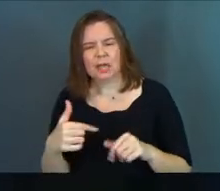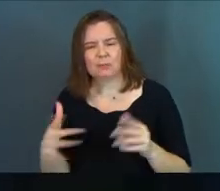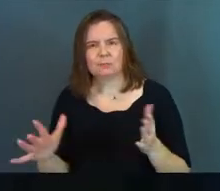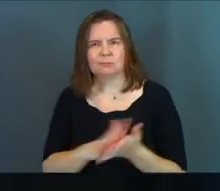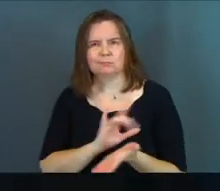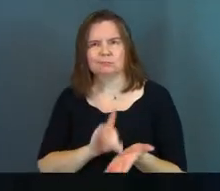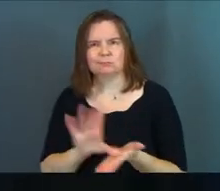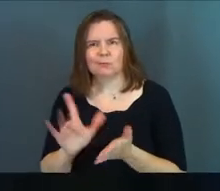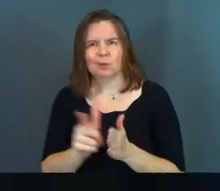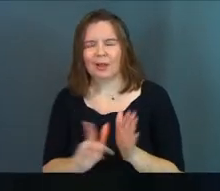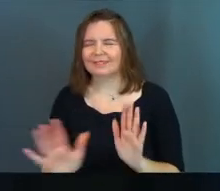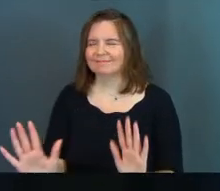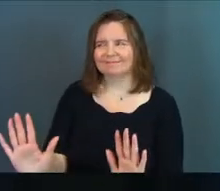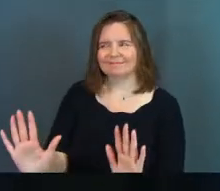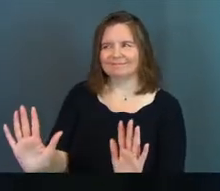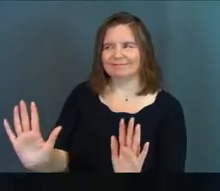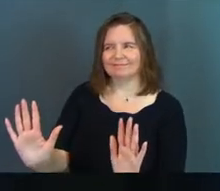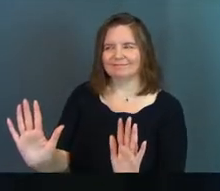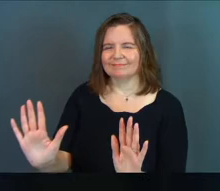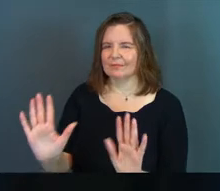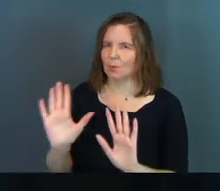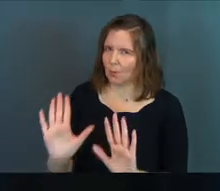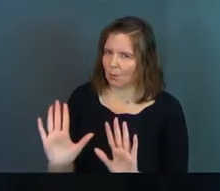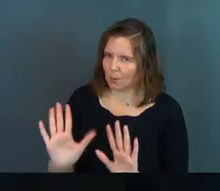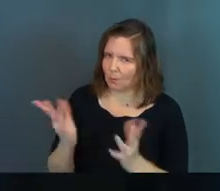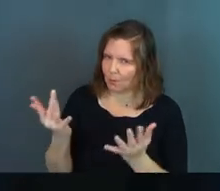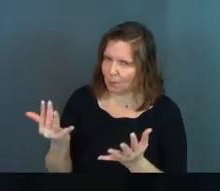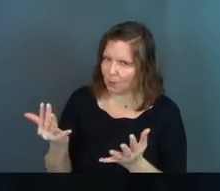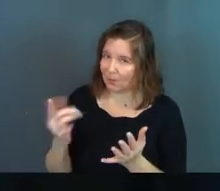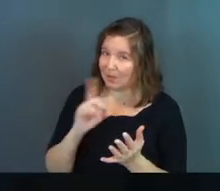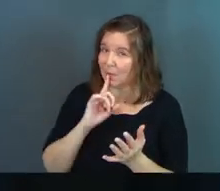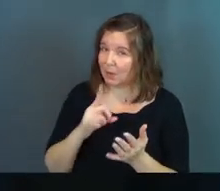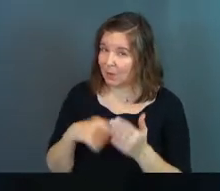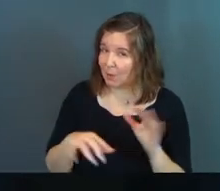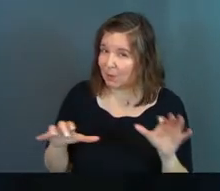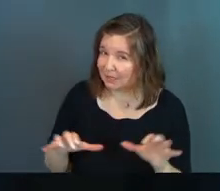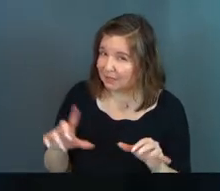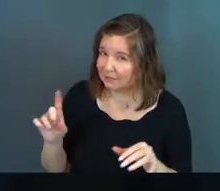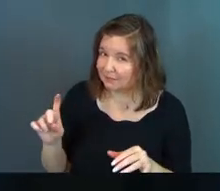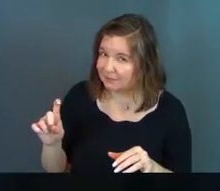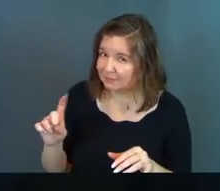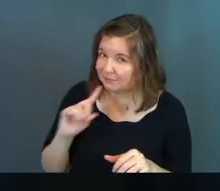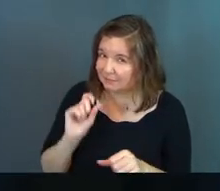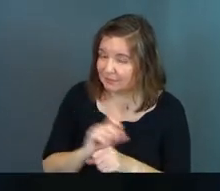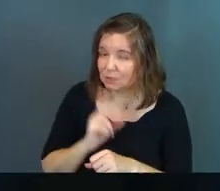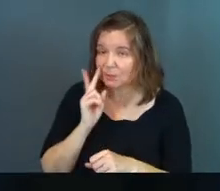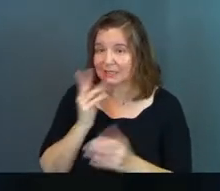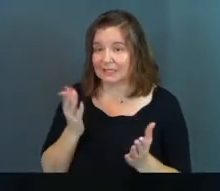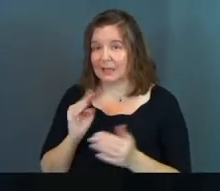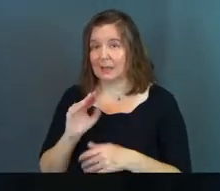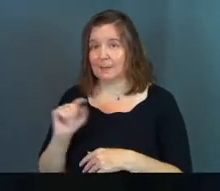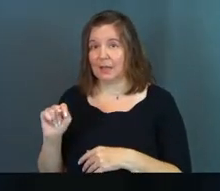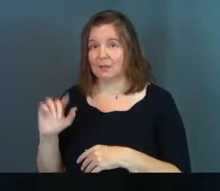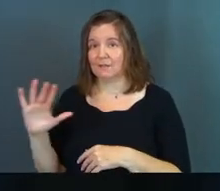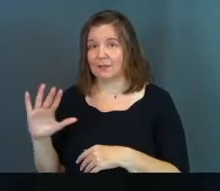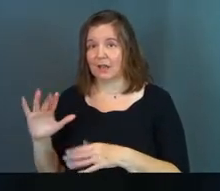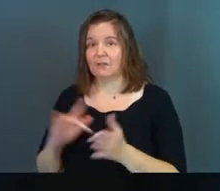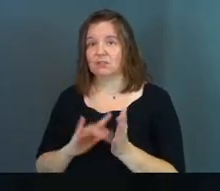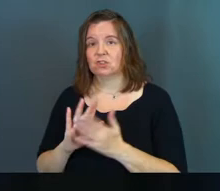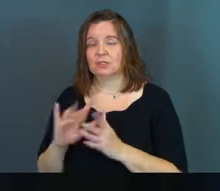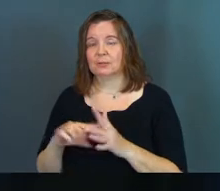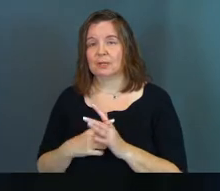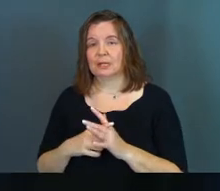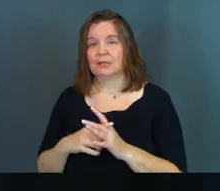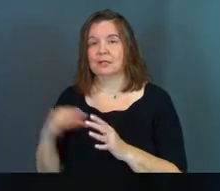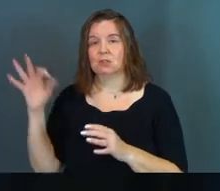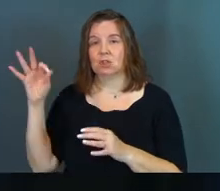rid of the law. It's like, hold on, pump the brakes. Is that really what he did? Because we see this right here in Matthew 5, and Jesus begins